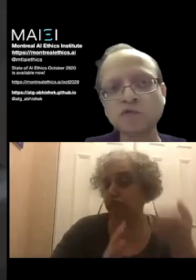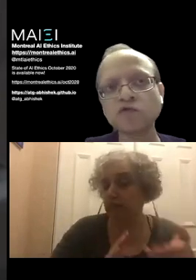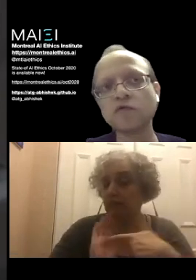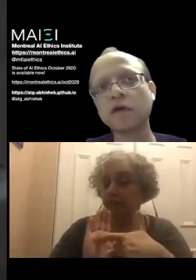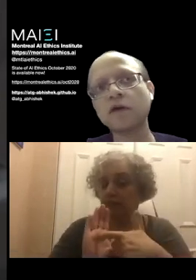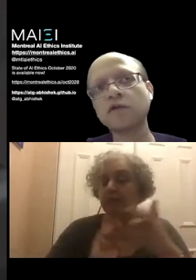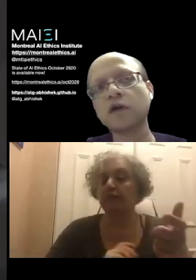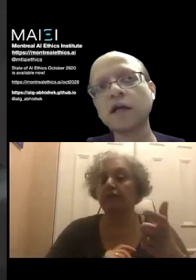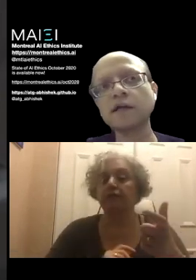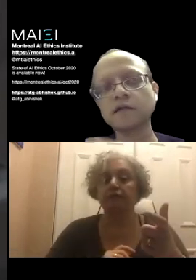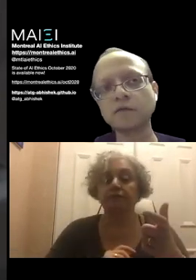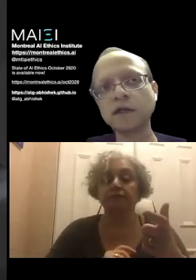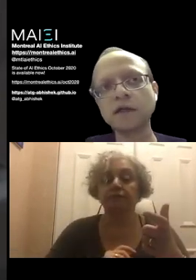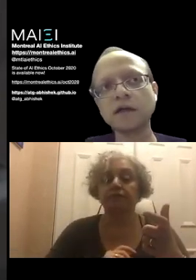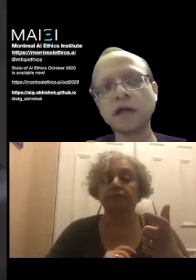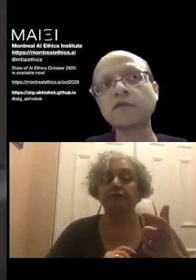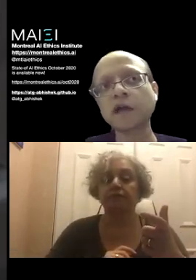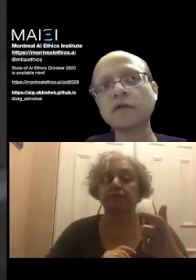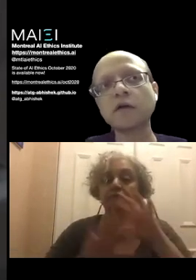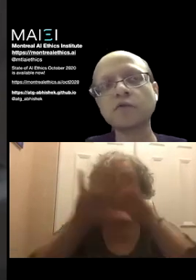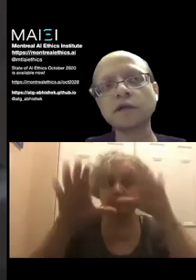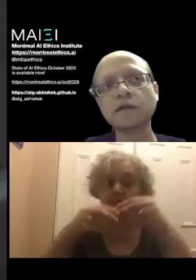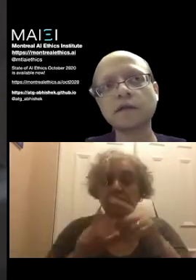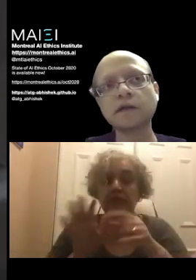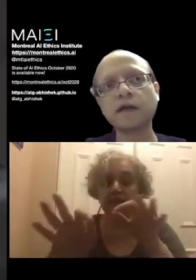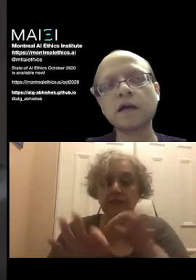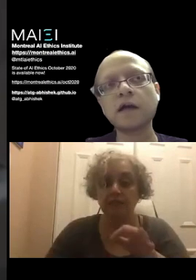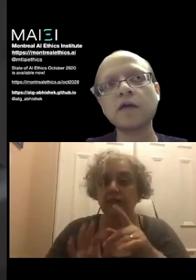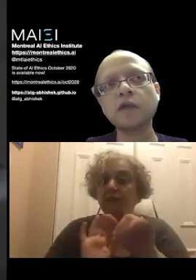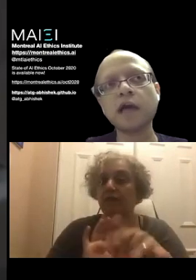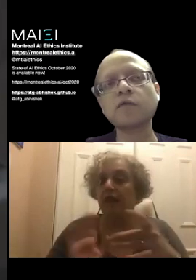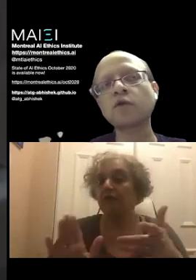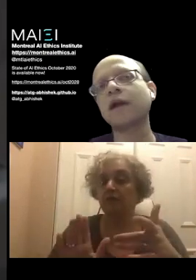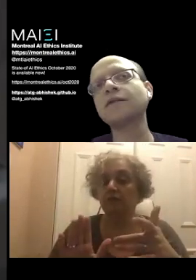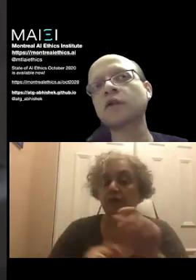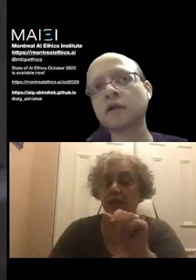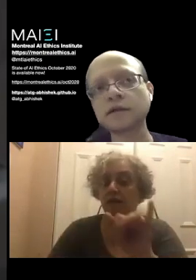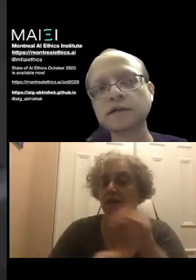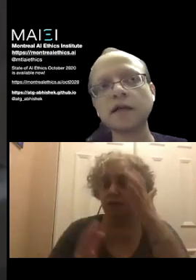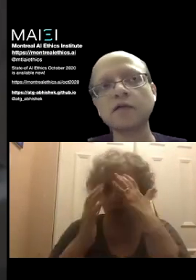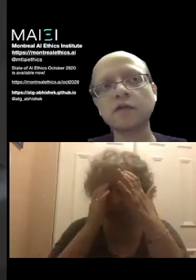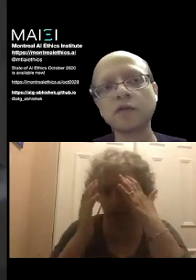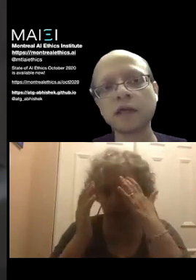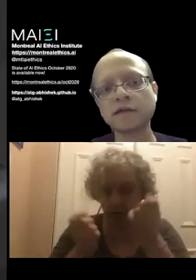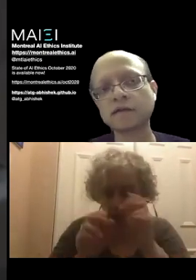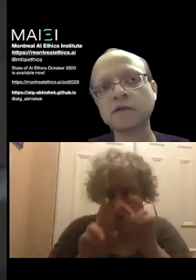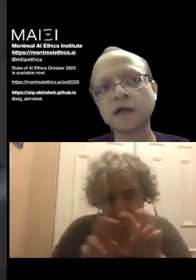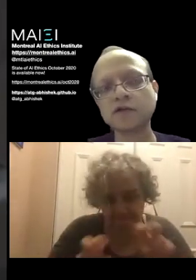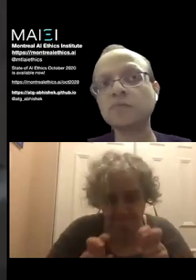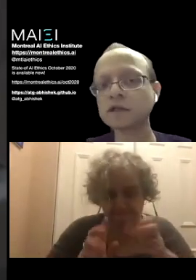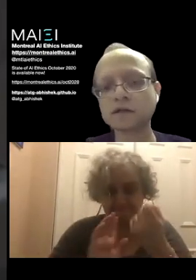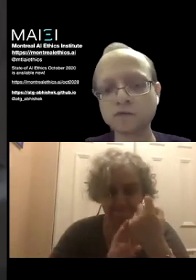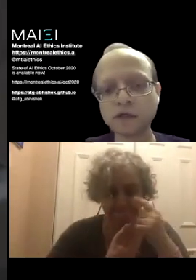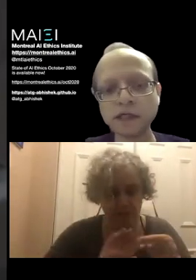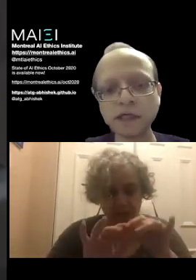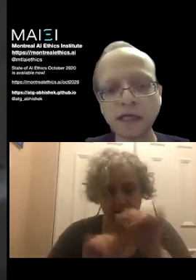my hope through, highlighting some of the life cycle components is that we have a more granular understanding of how AI systems are